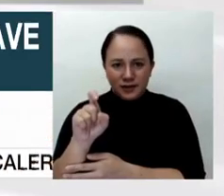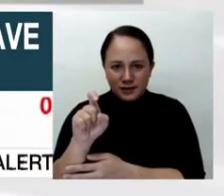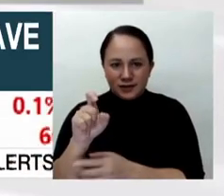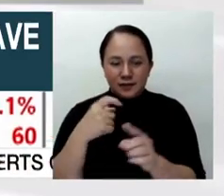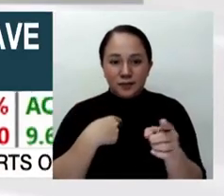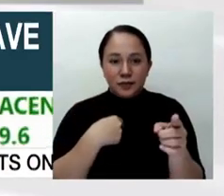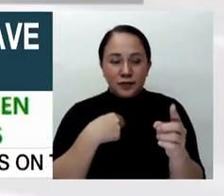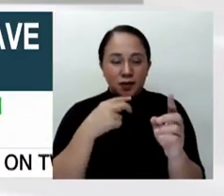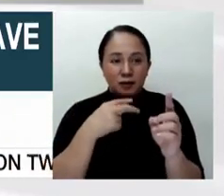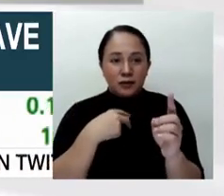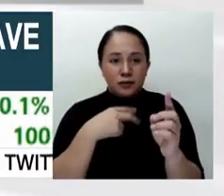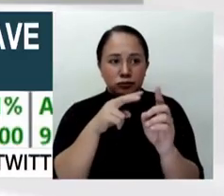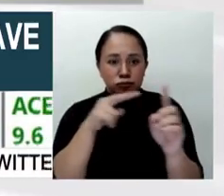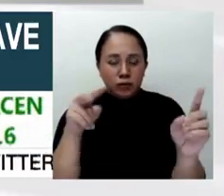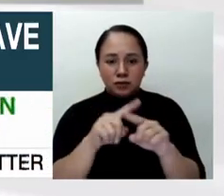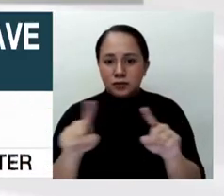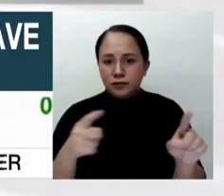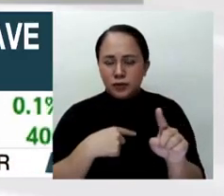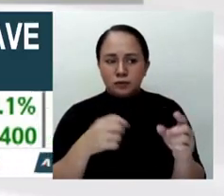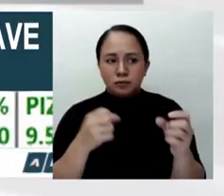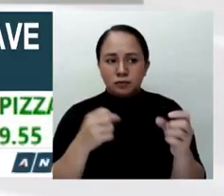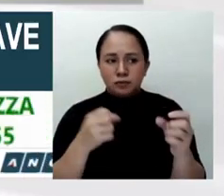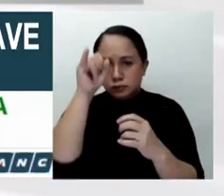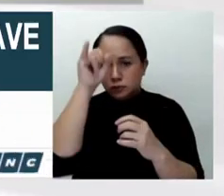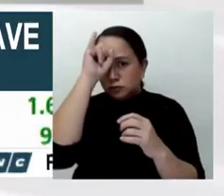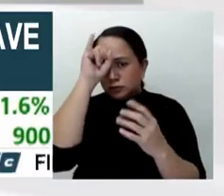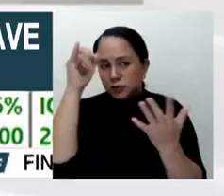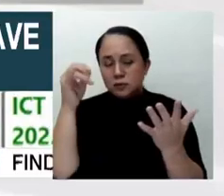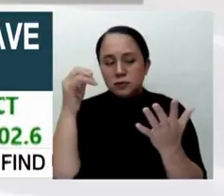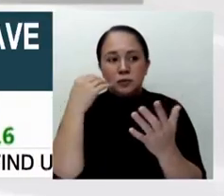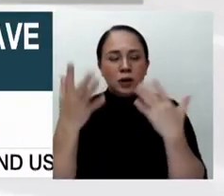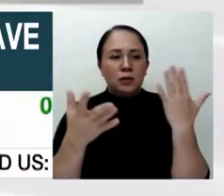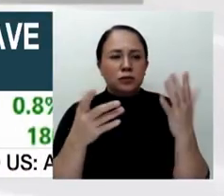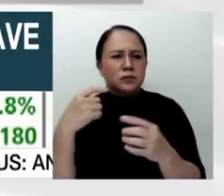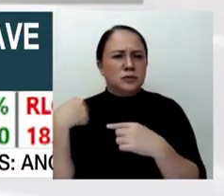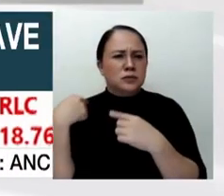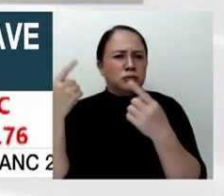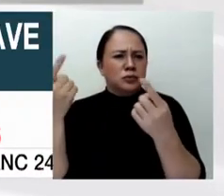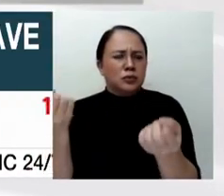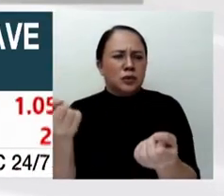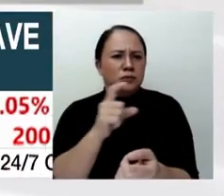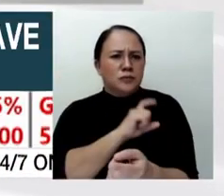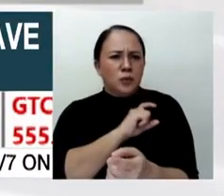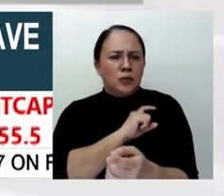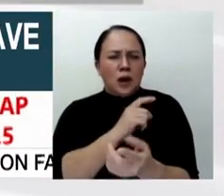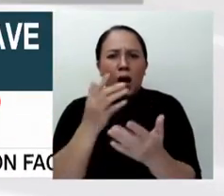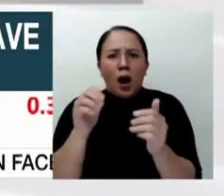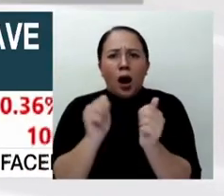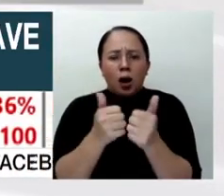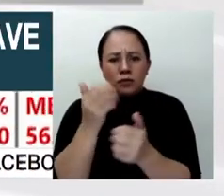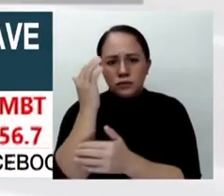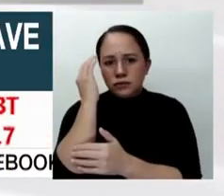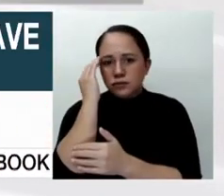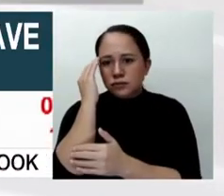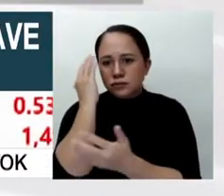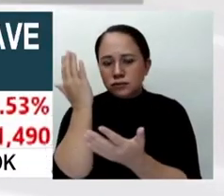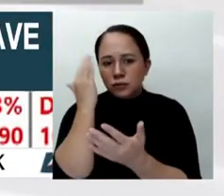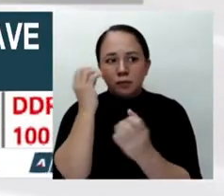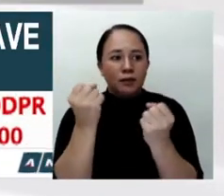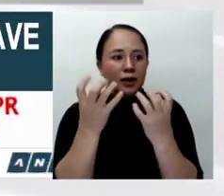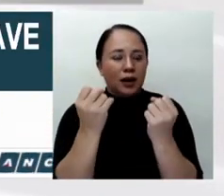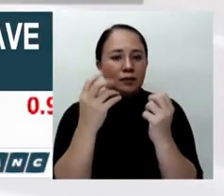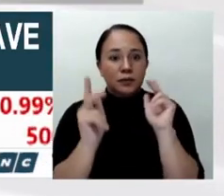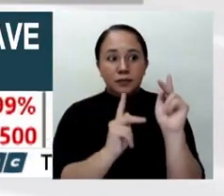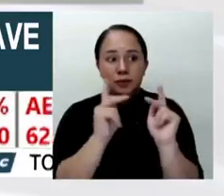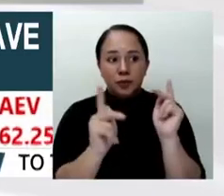innocents could die. You were a police officer for many years. How could you not know this, that many are behind bars, not because